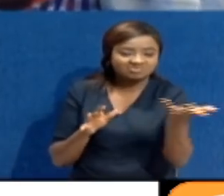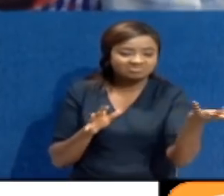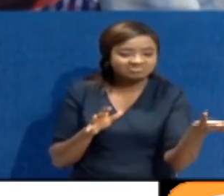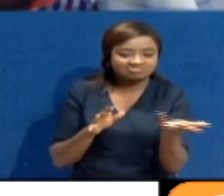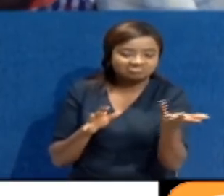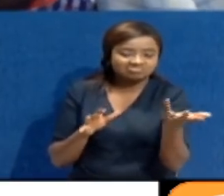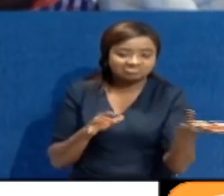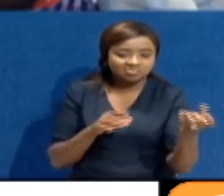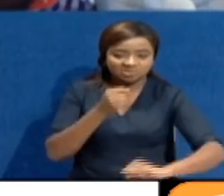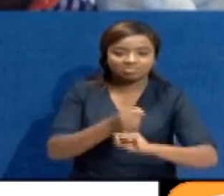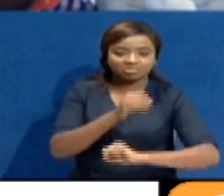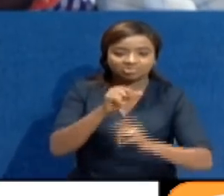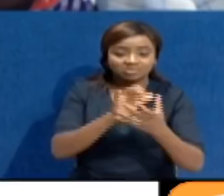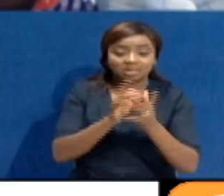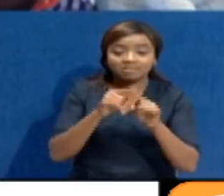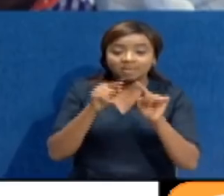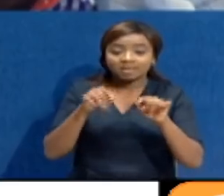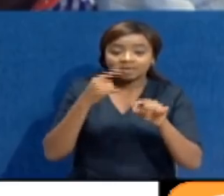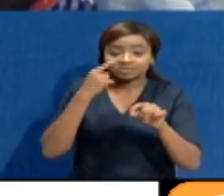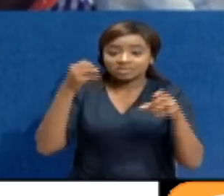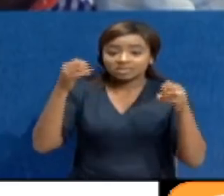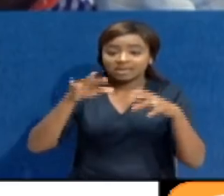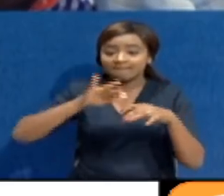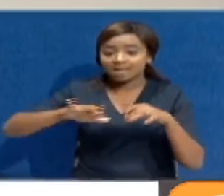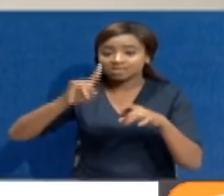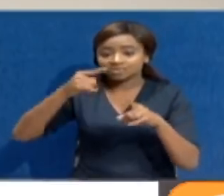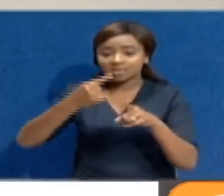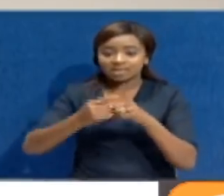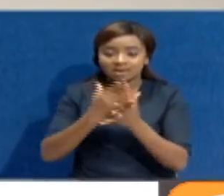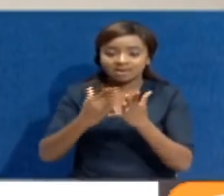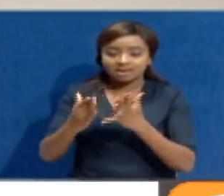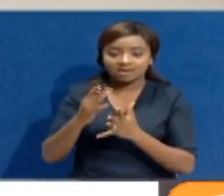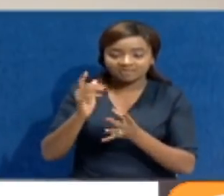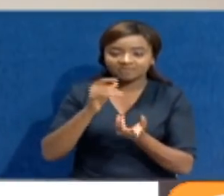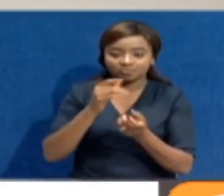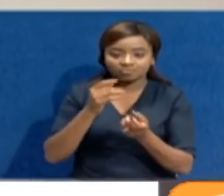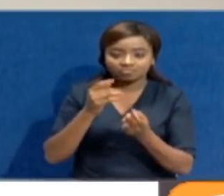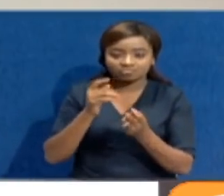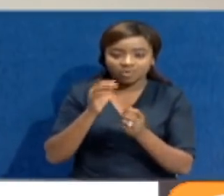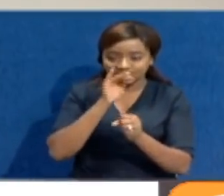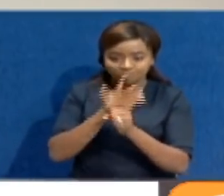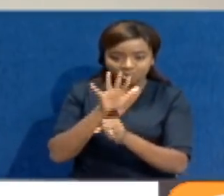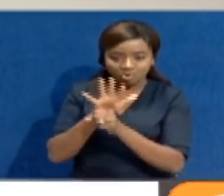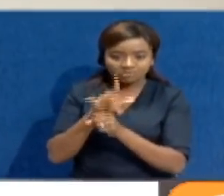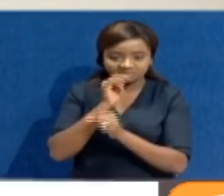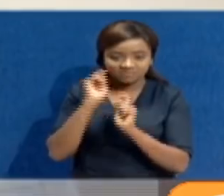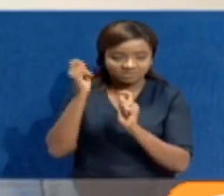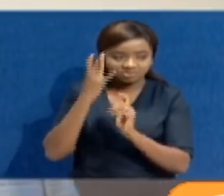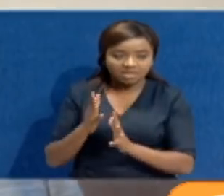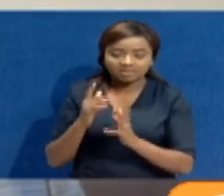One of the things that is clear is that we have 1.5 years or so to speak to deliver on the promises that were made to